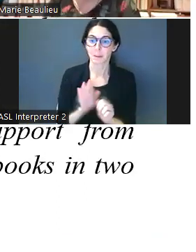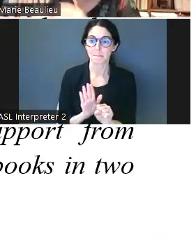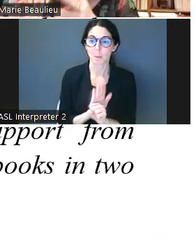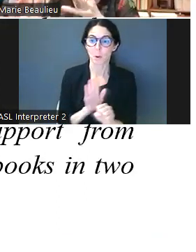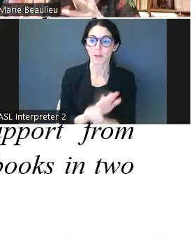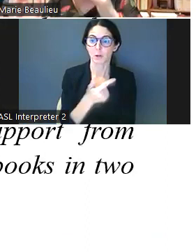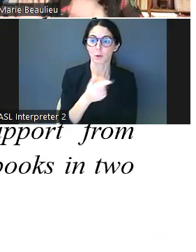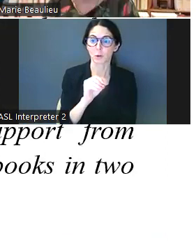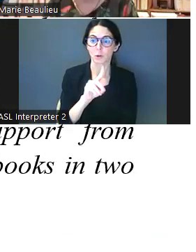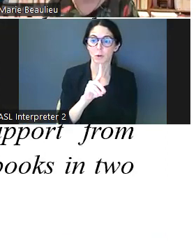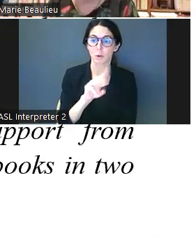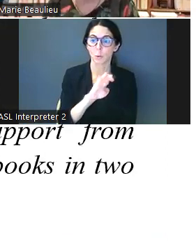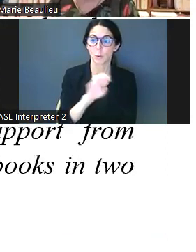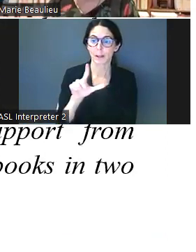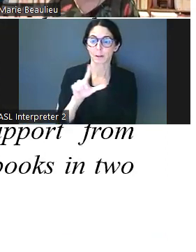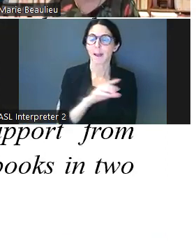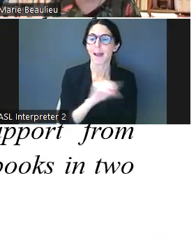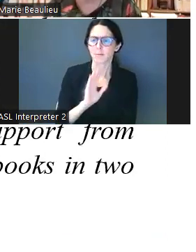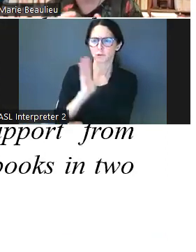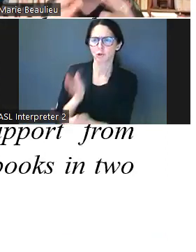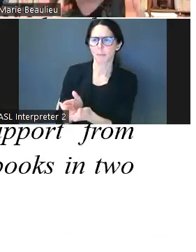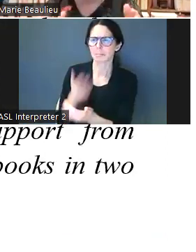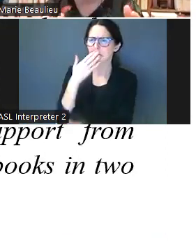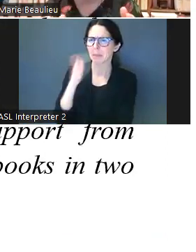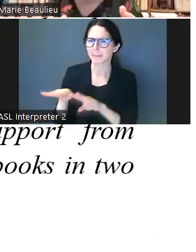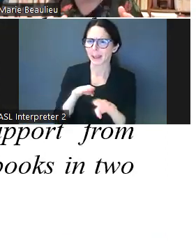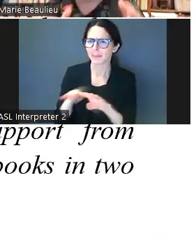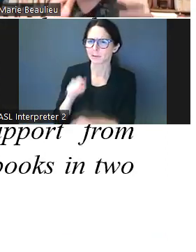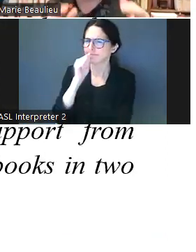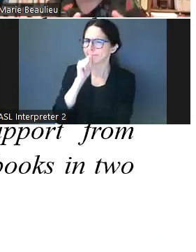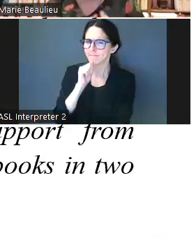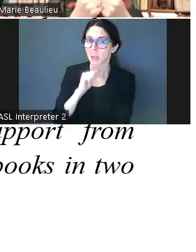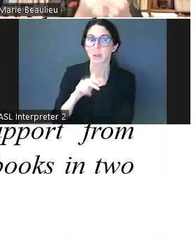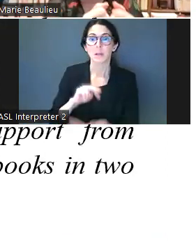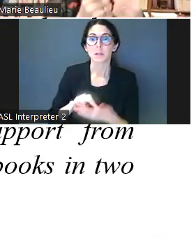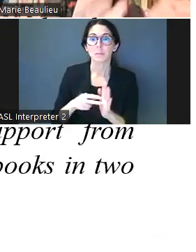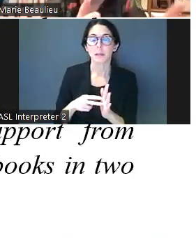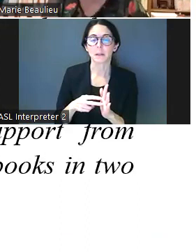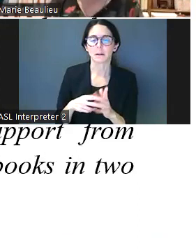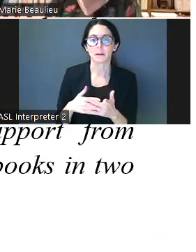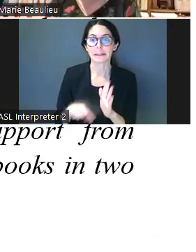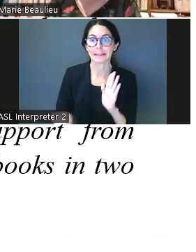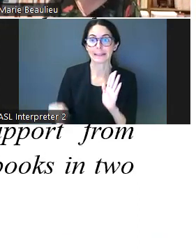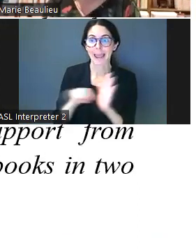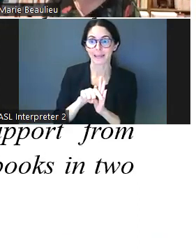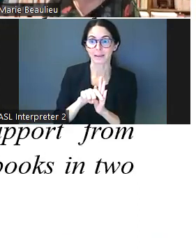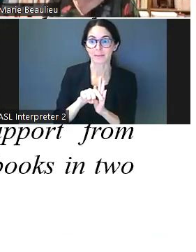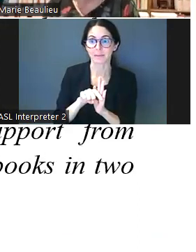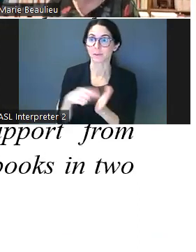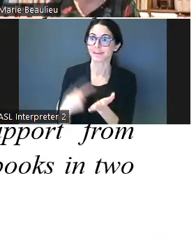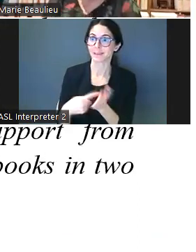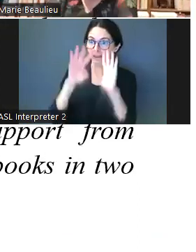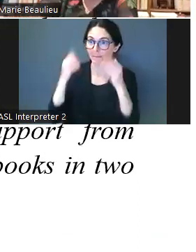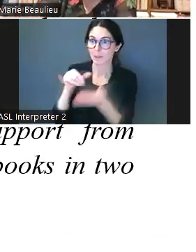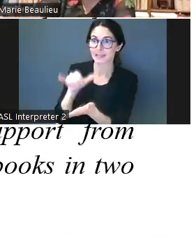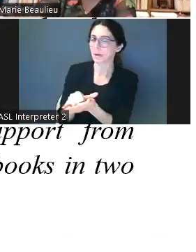and also countering intolerance. So not only talking about something negative, but also pushing further something positive. It